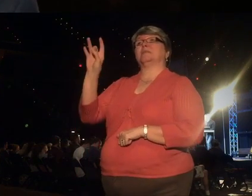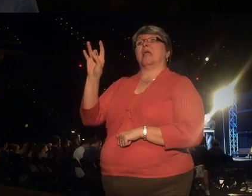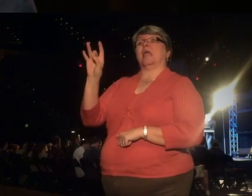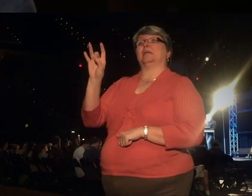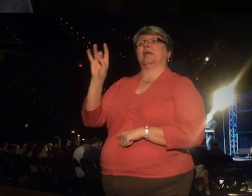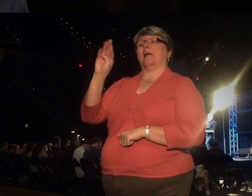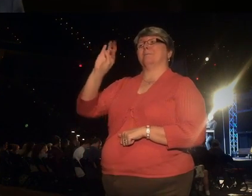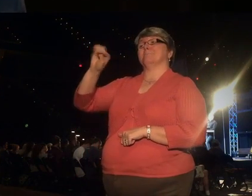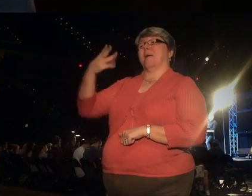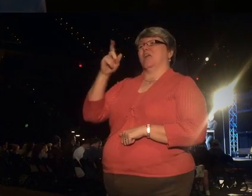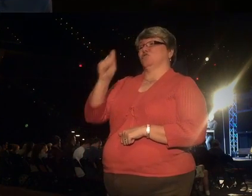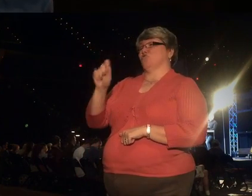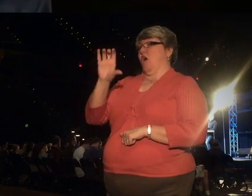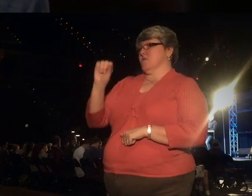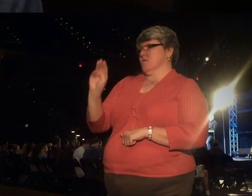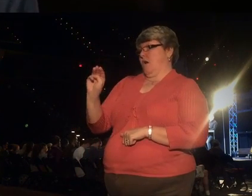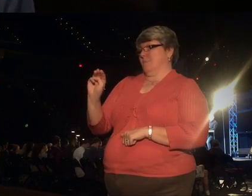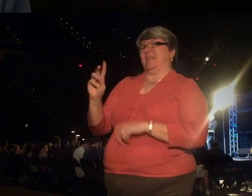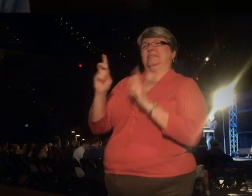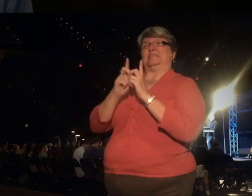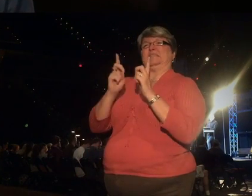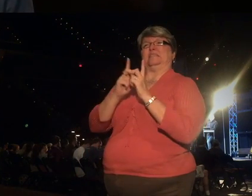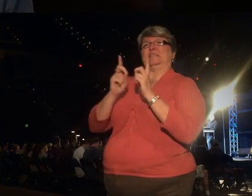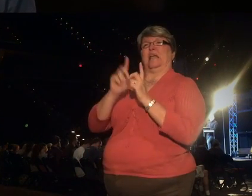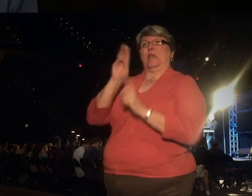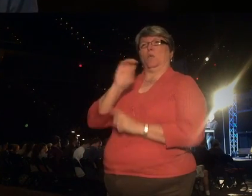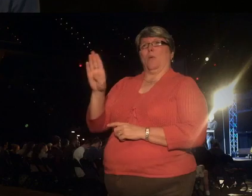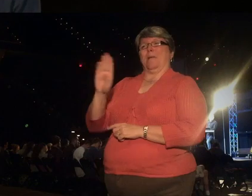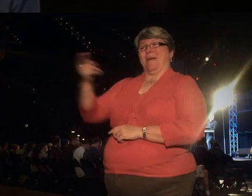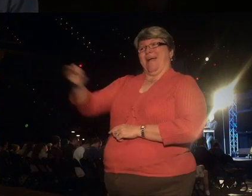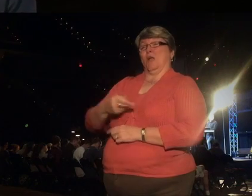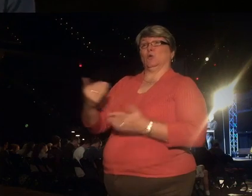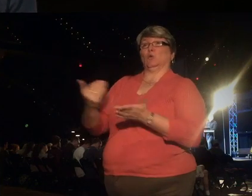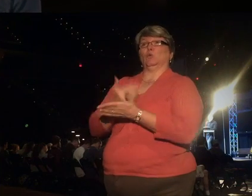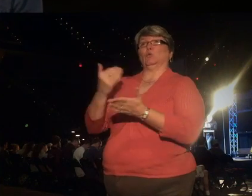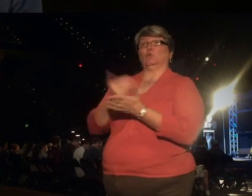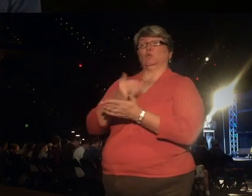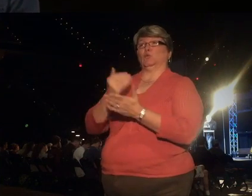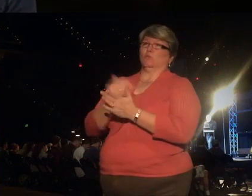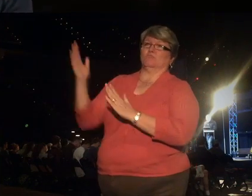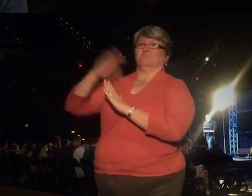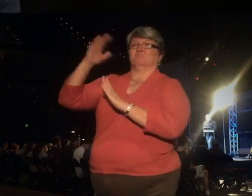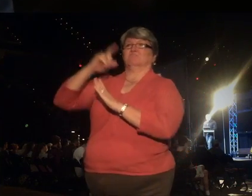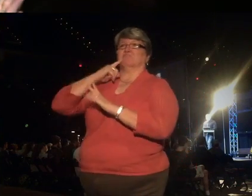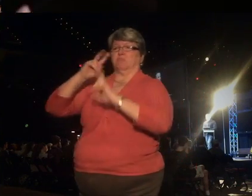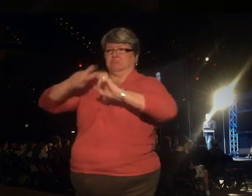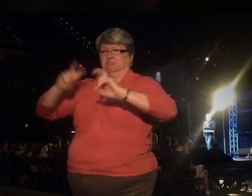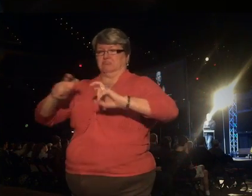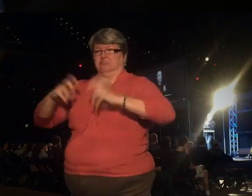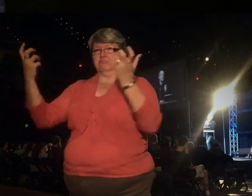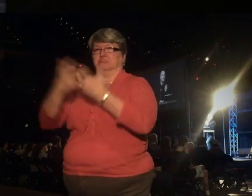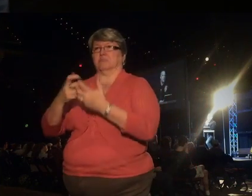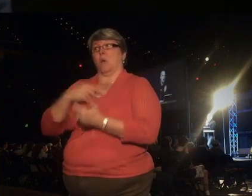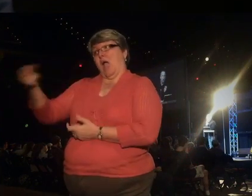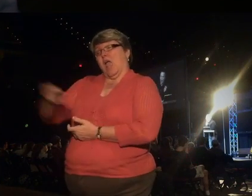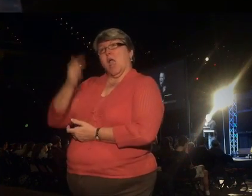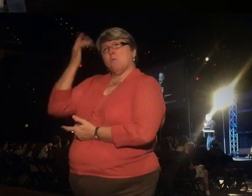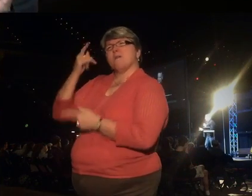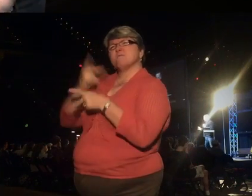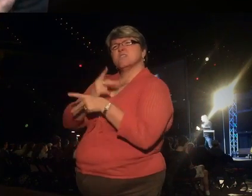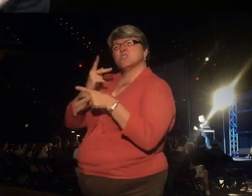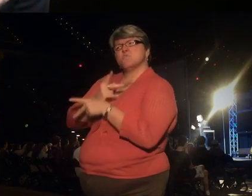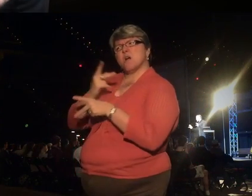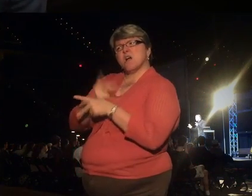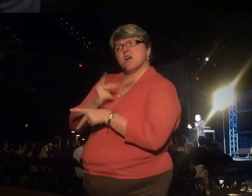2008, Match.com, which is a dating website, hired a new chief of algorithms. And they hired him because they wanted to figure out